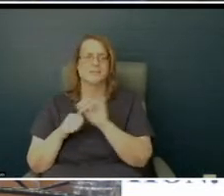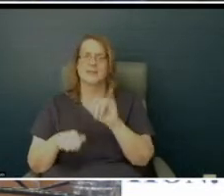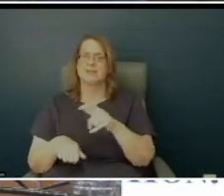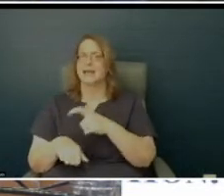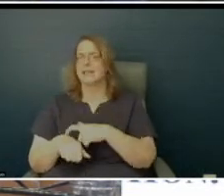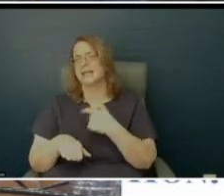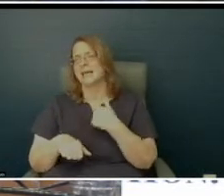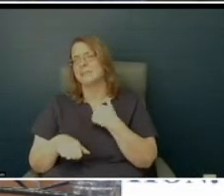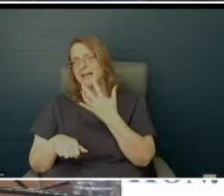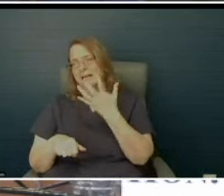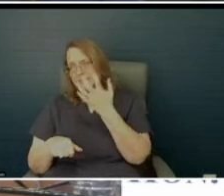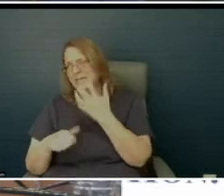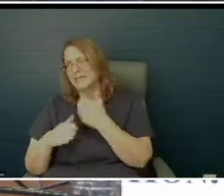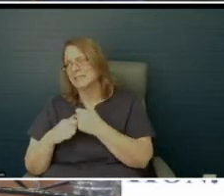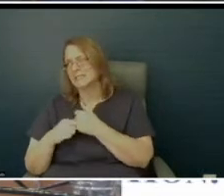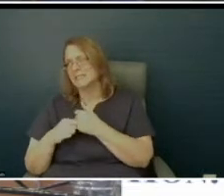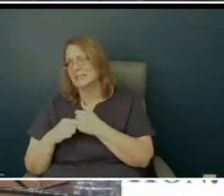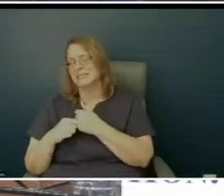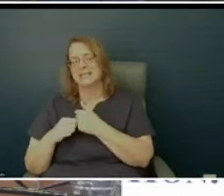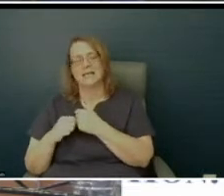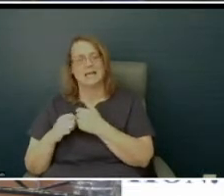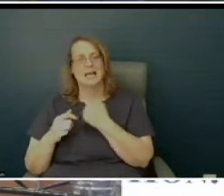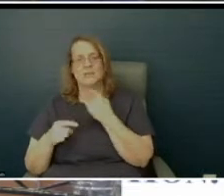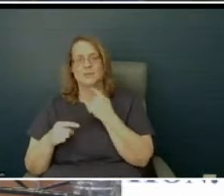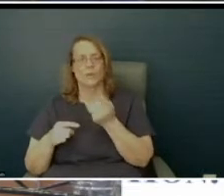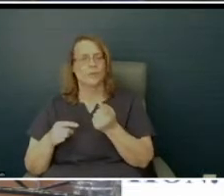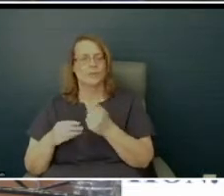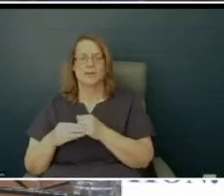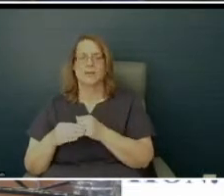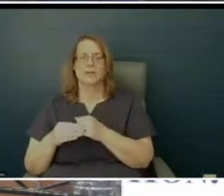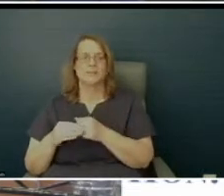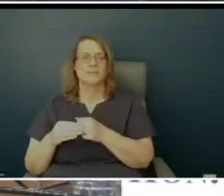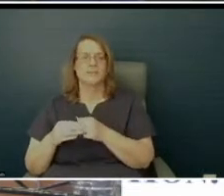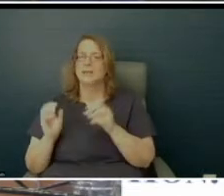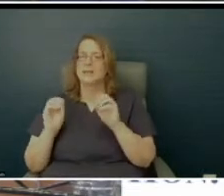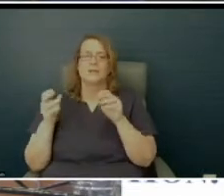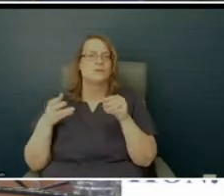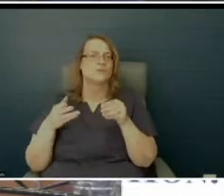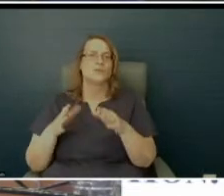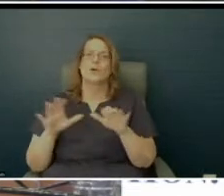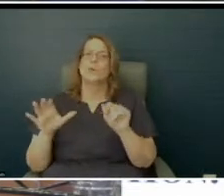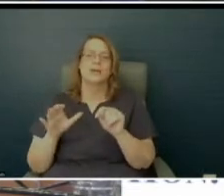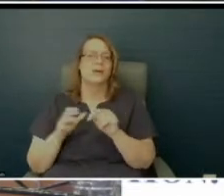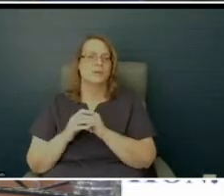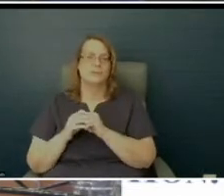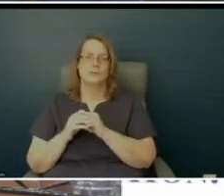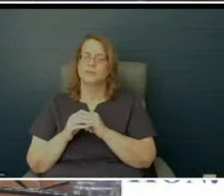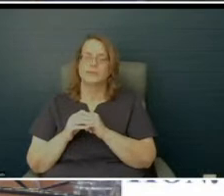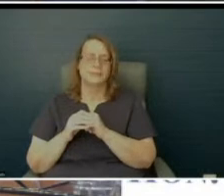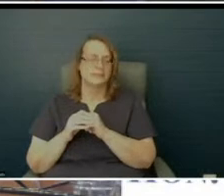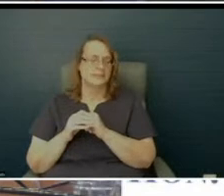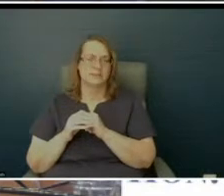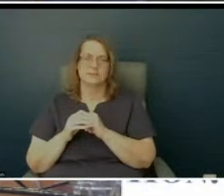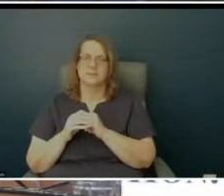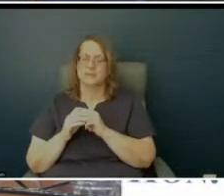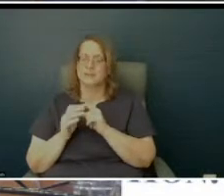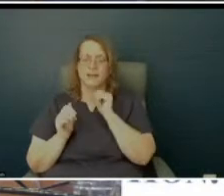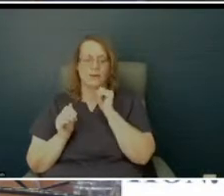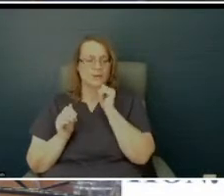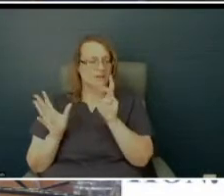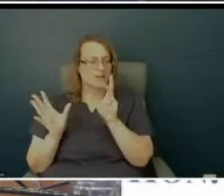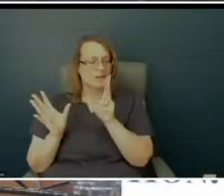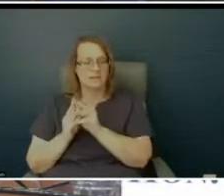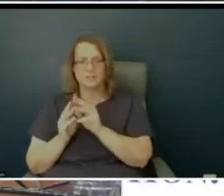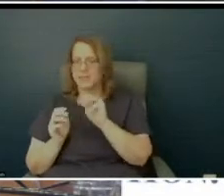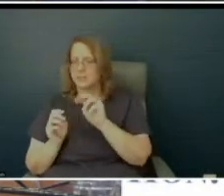agitated and told them that there was no way on earth that I was going to do that. I wasn't going to meet with Mr. Johnson.